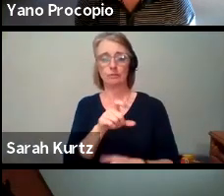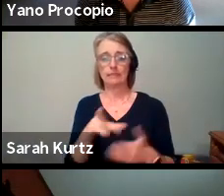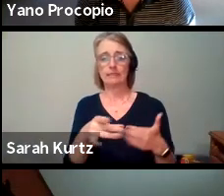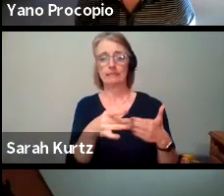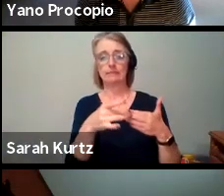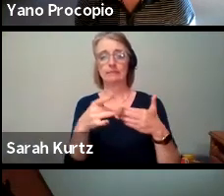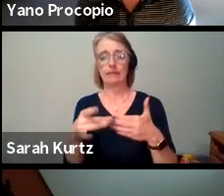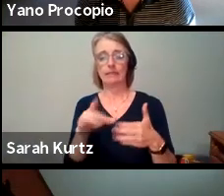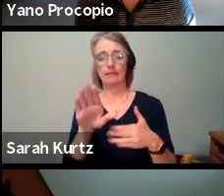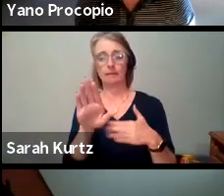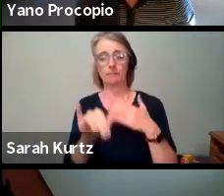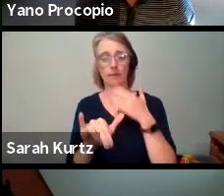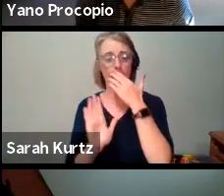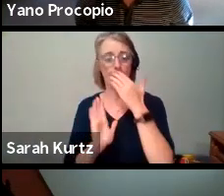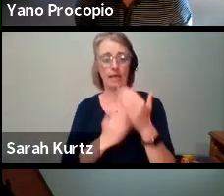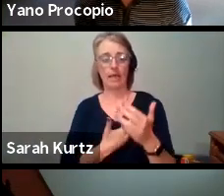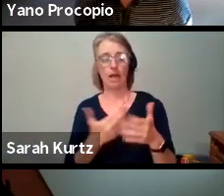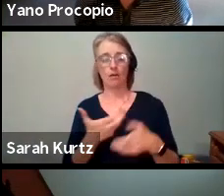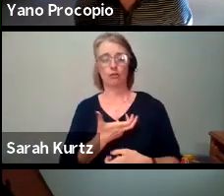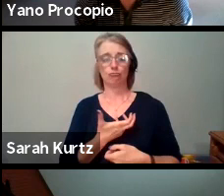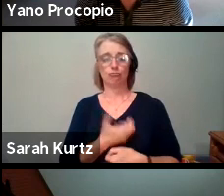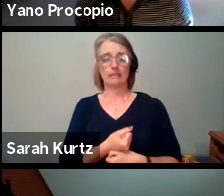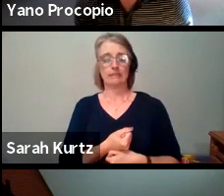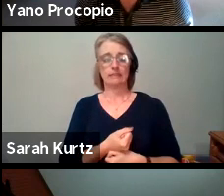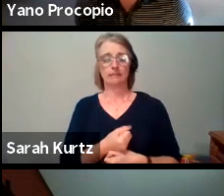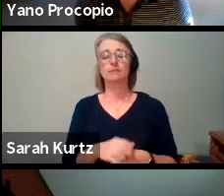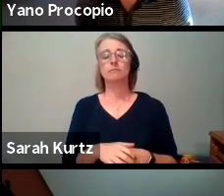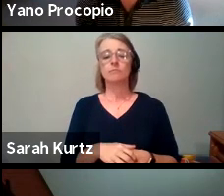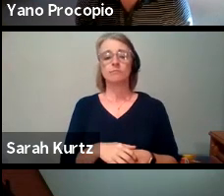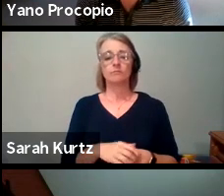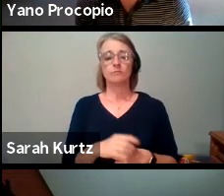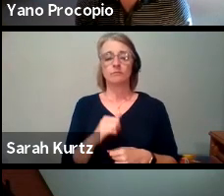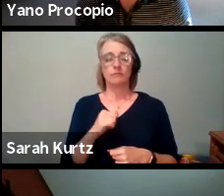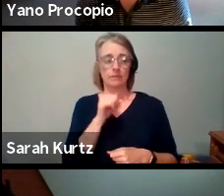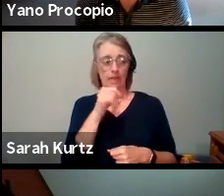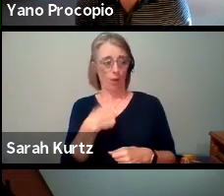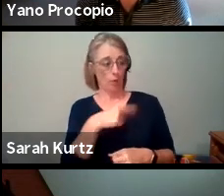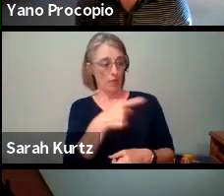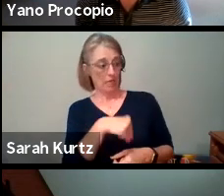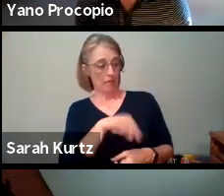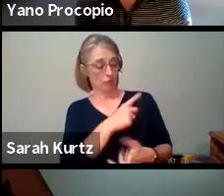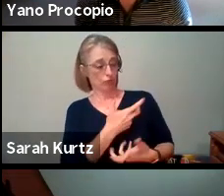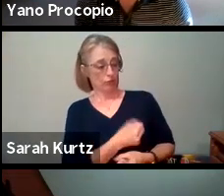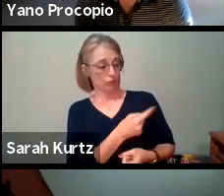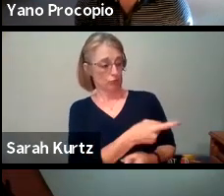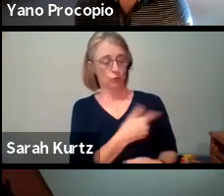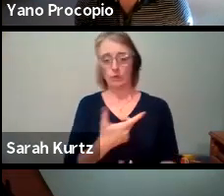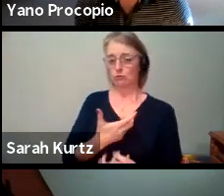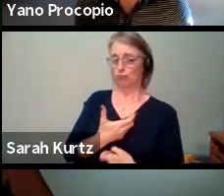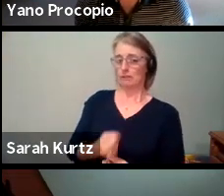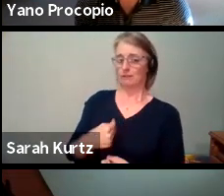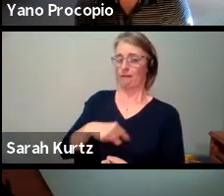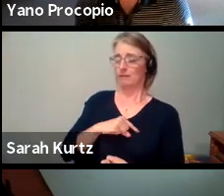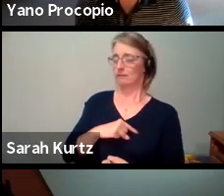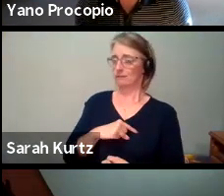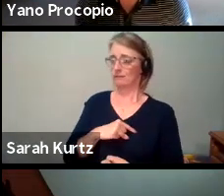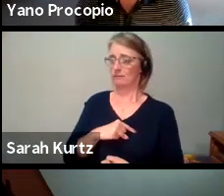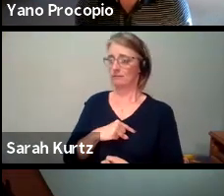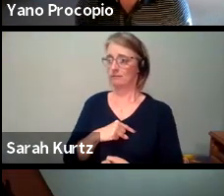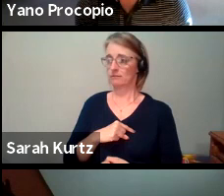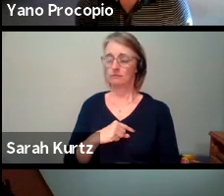guided by our trust in it, not us trusting them in the way that we